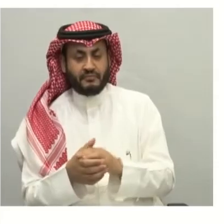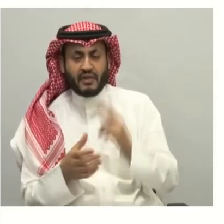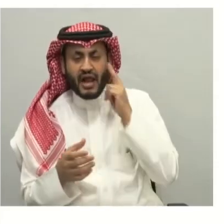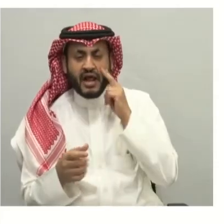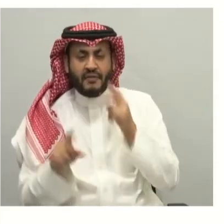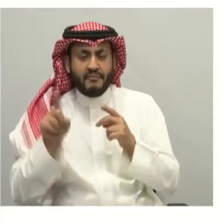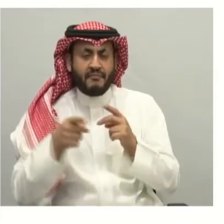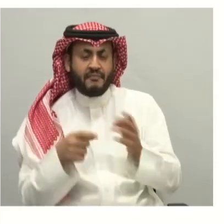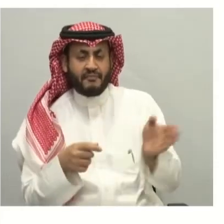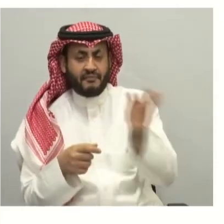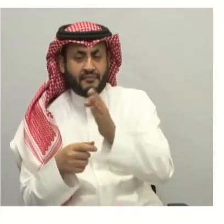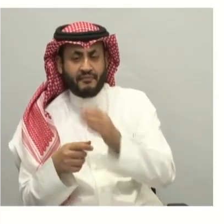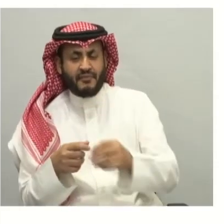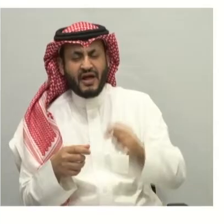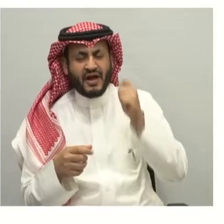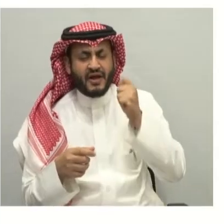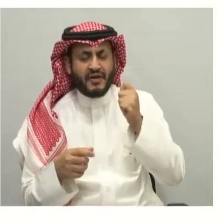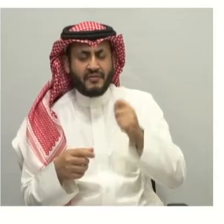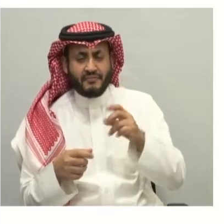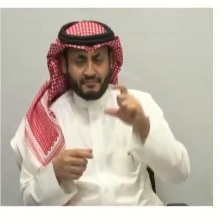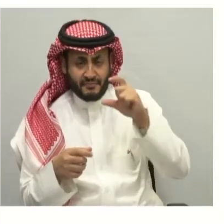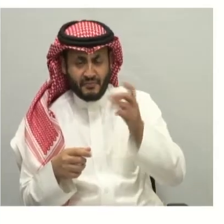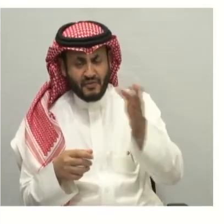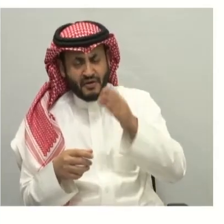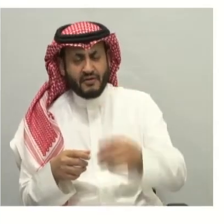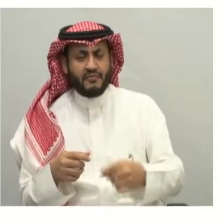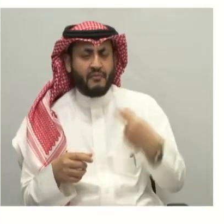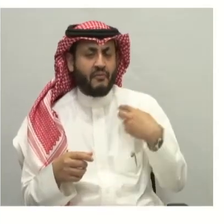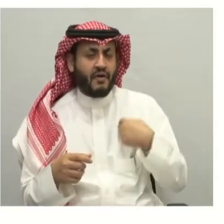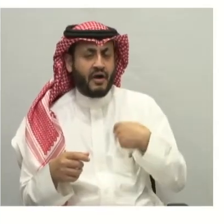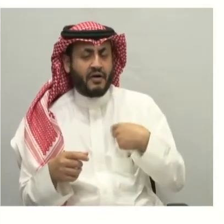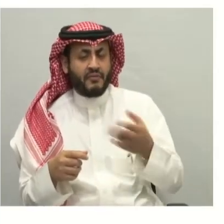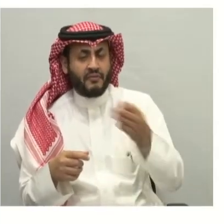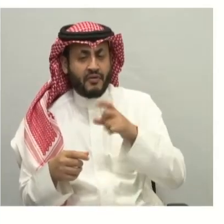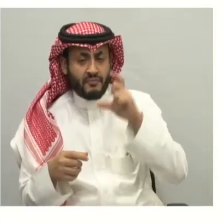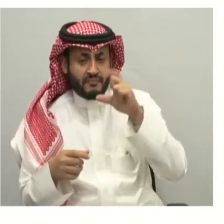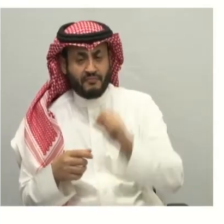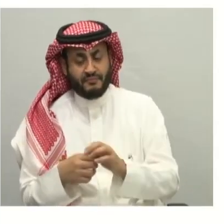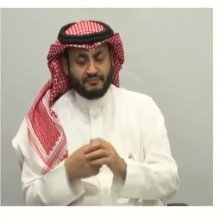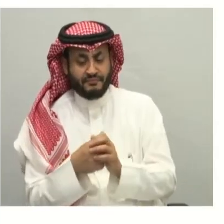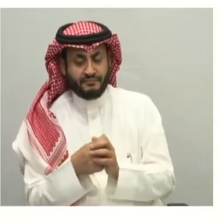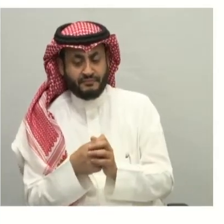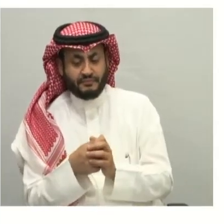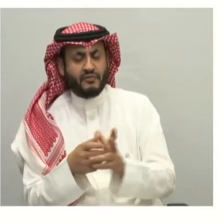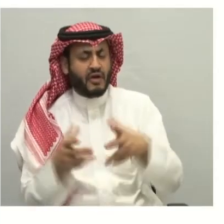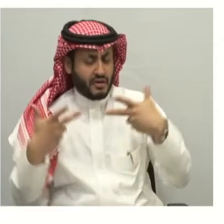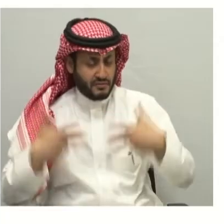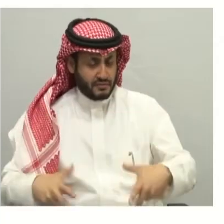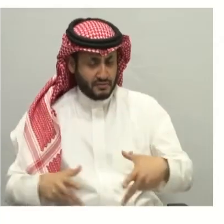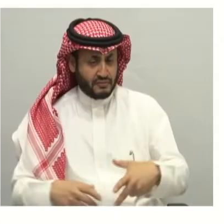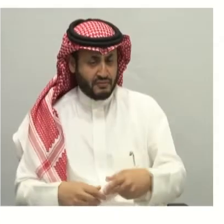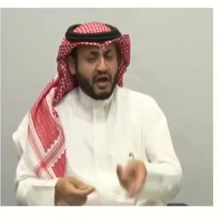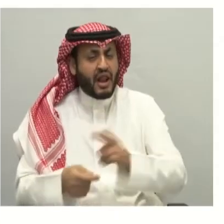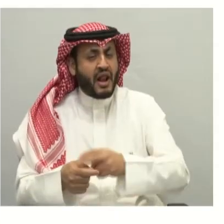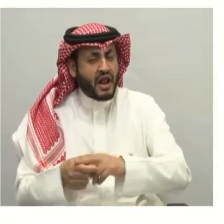or dark blue, white or blue. And do you remember what is the style of his clothes? Do you remember